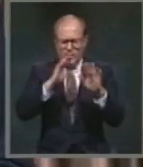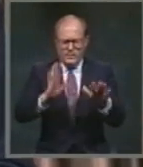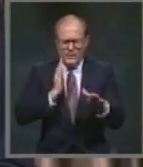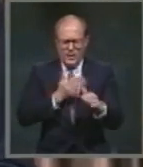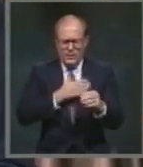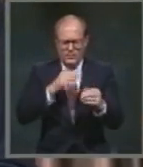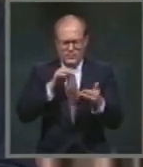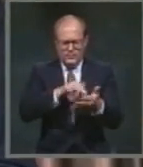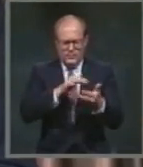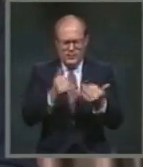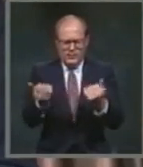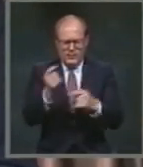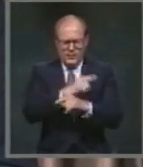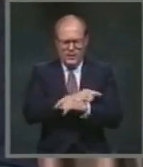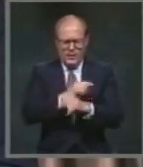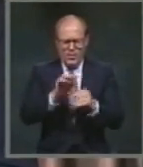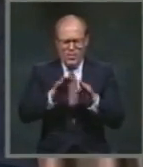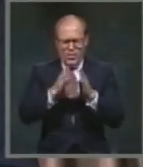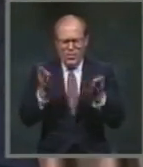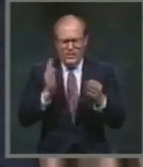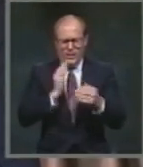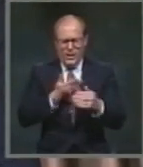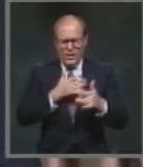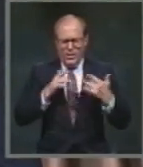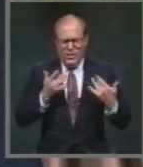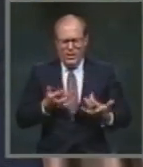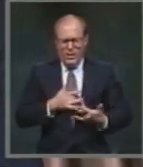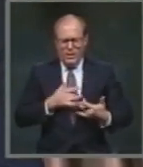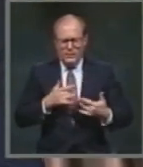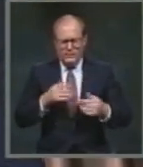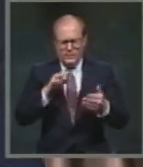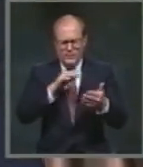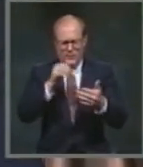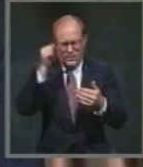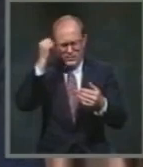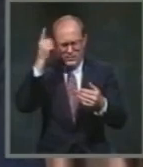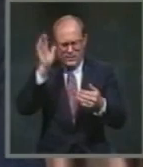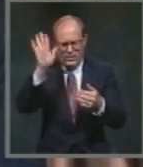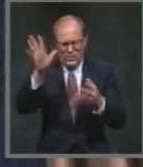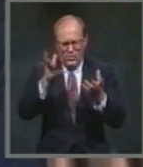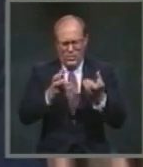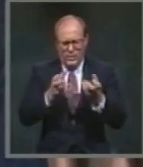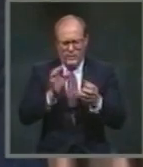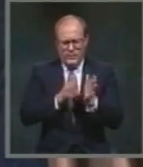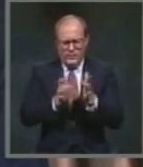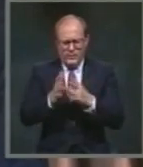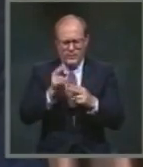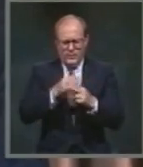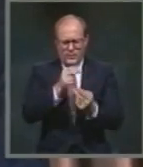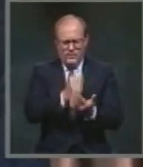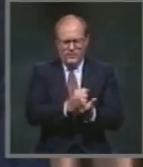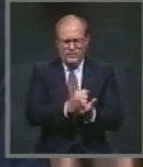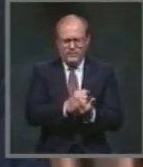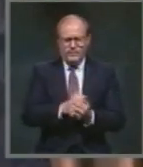with your presence. Open our hearts to an understanding of your will. In his name we pray.